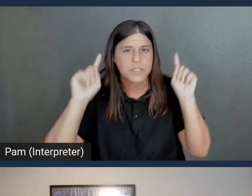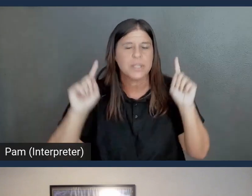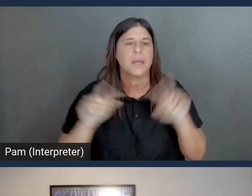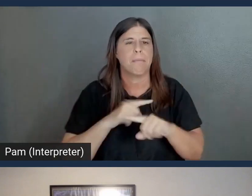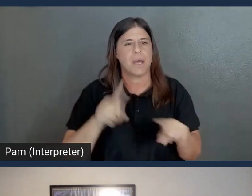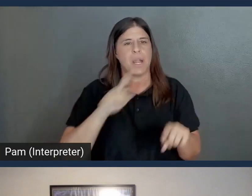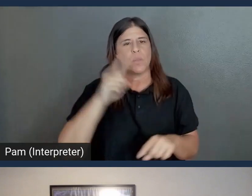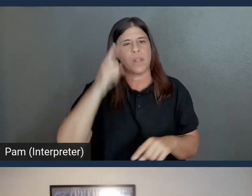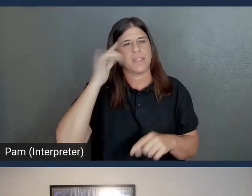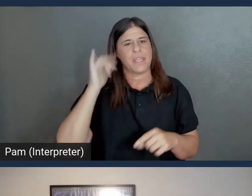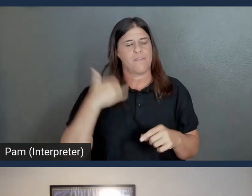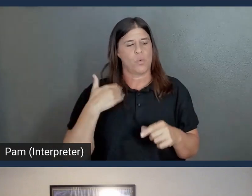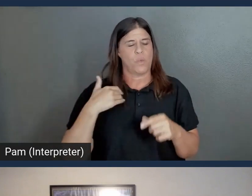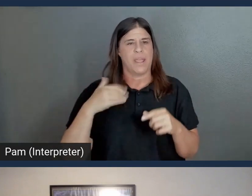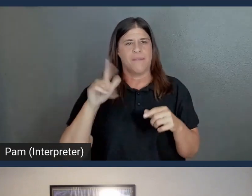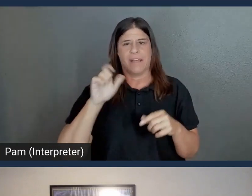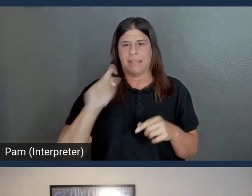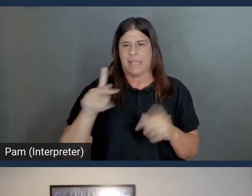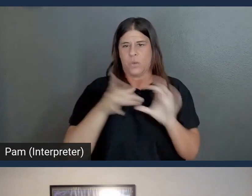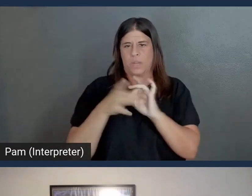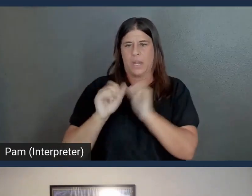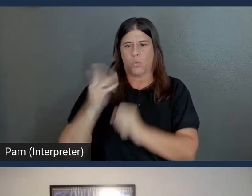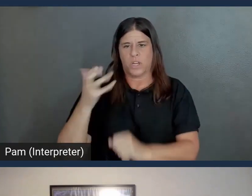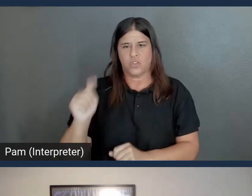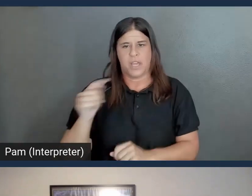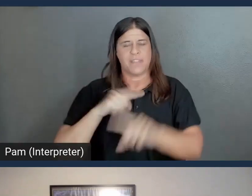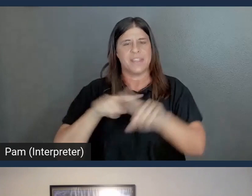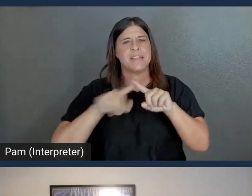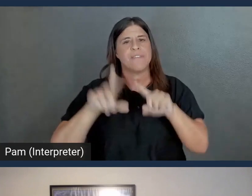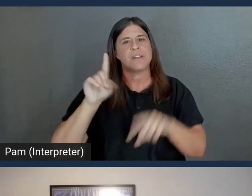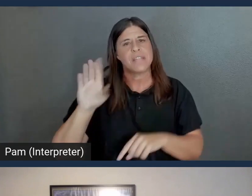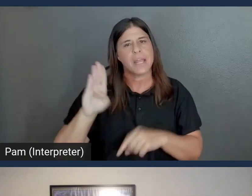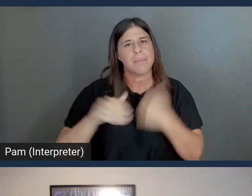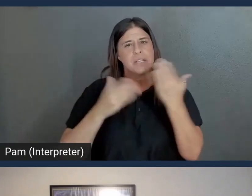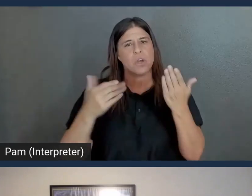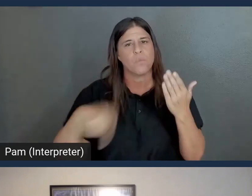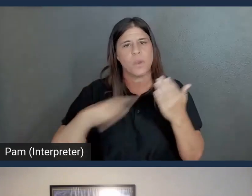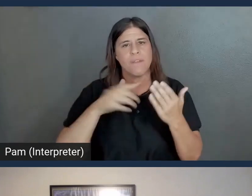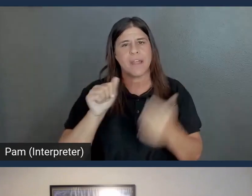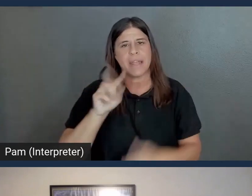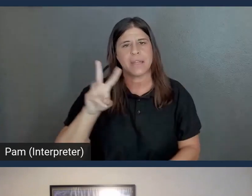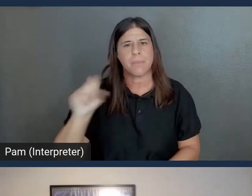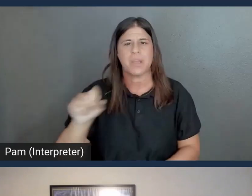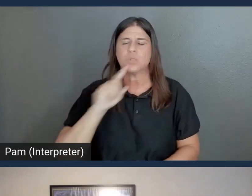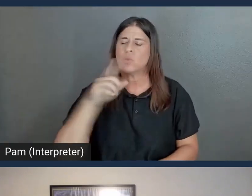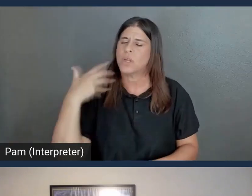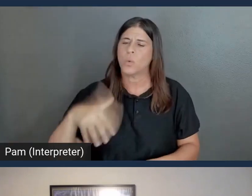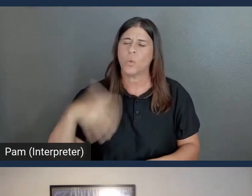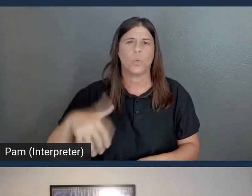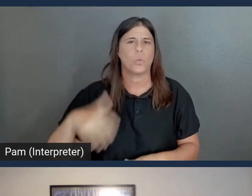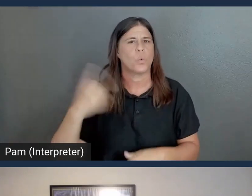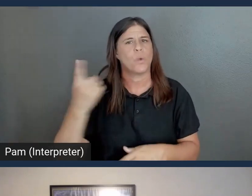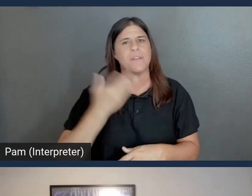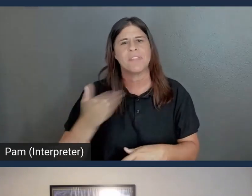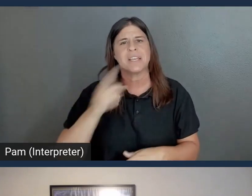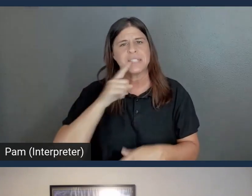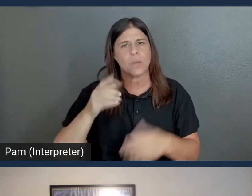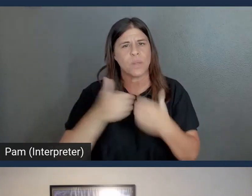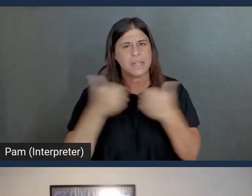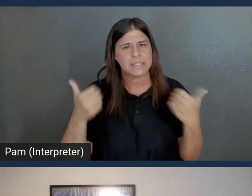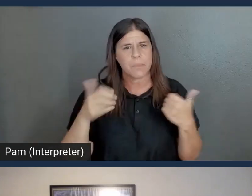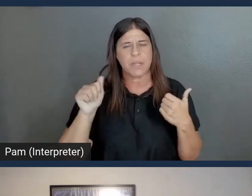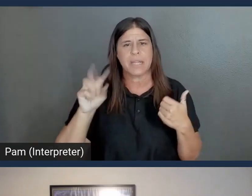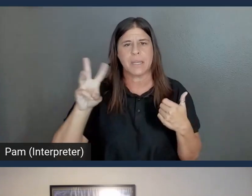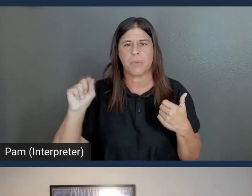can have a link in chat about the different database offerings that we have on AWS, I think this is truly one of the things that sets AWS apart, is our